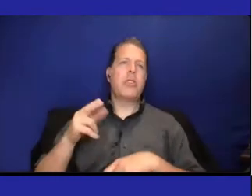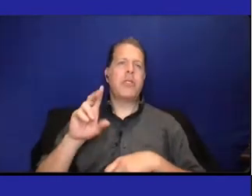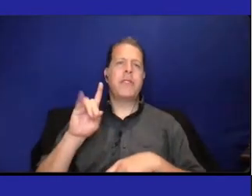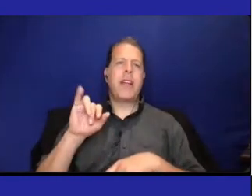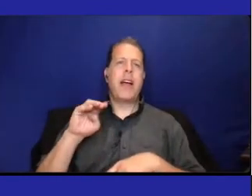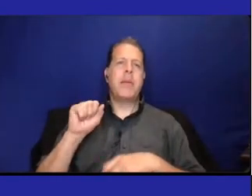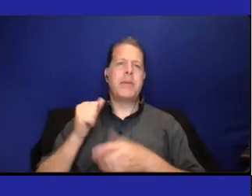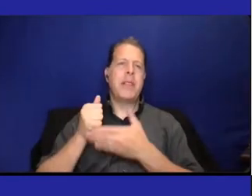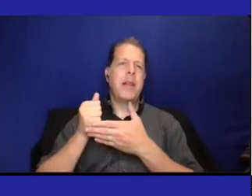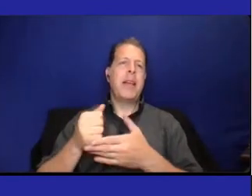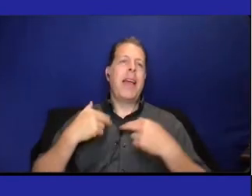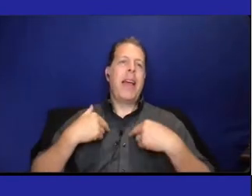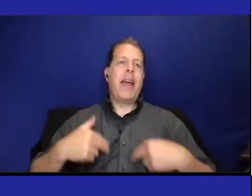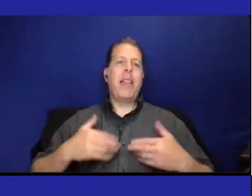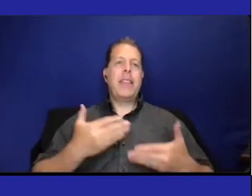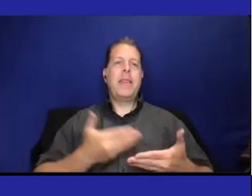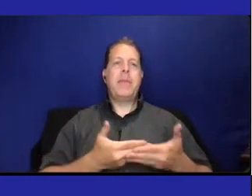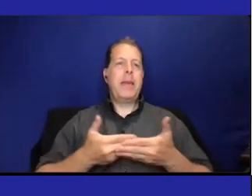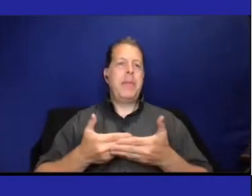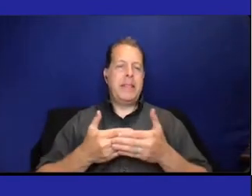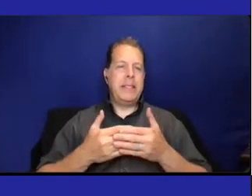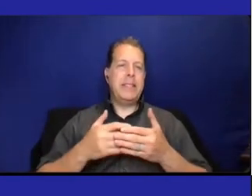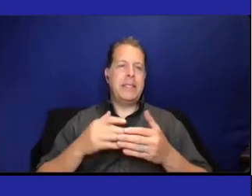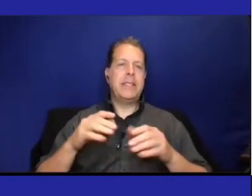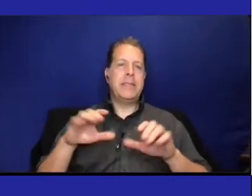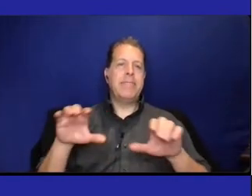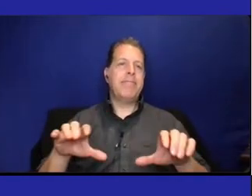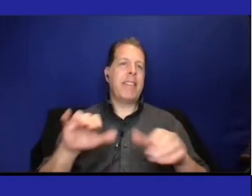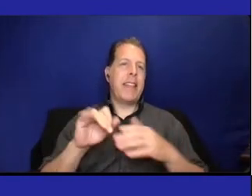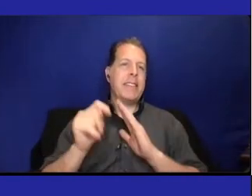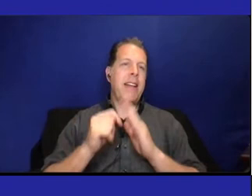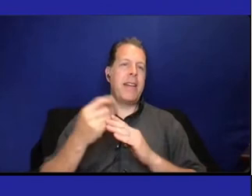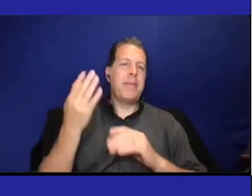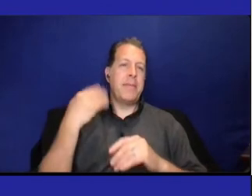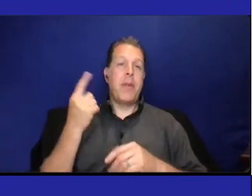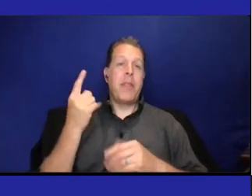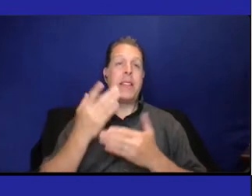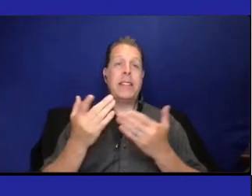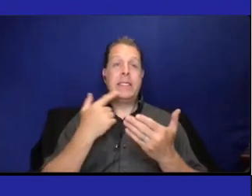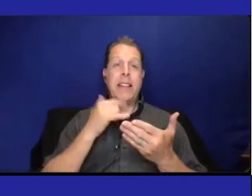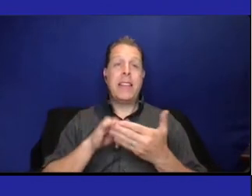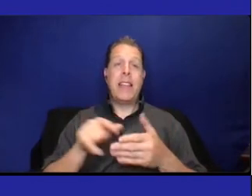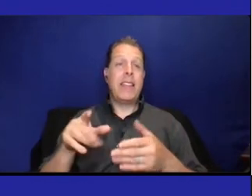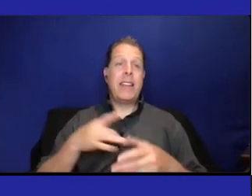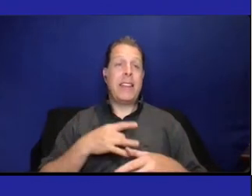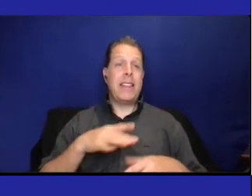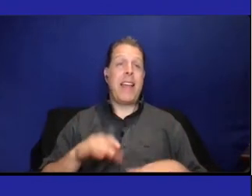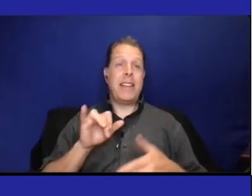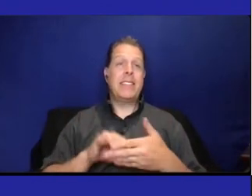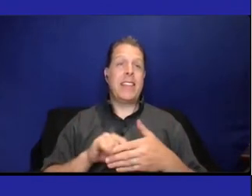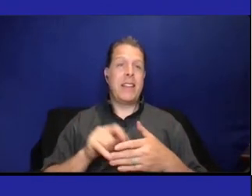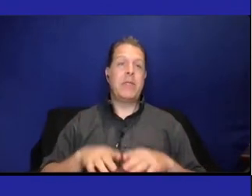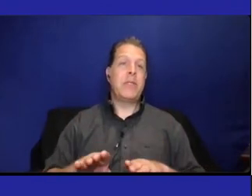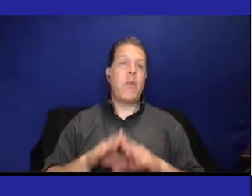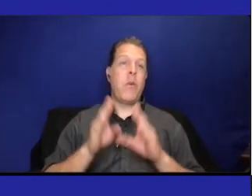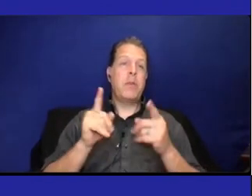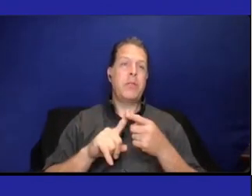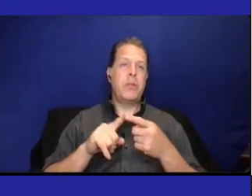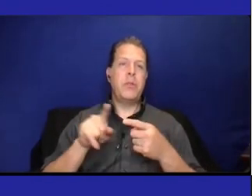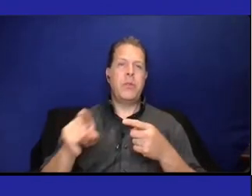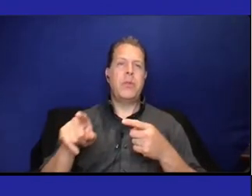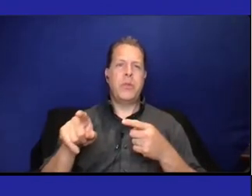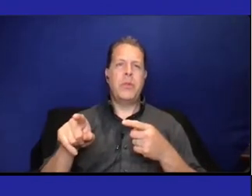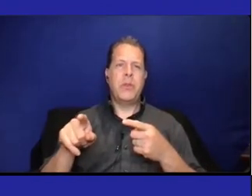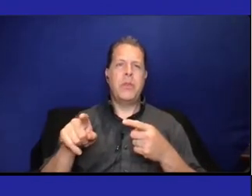campaign. And one thing they said about Woodhull that they didn't like was that it was open to be a prison